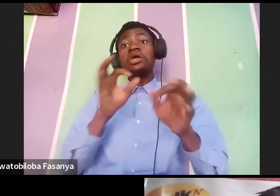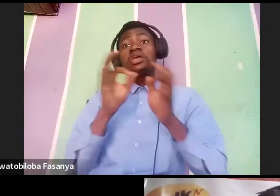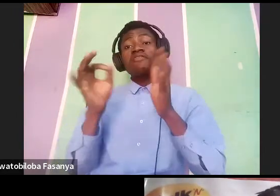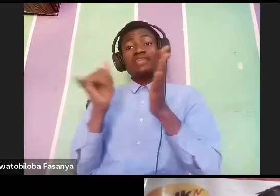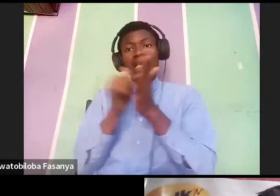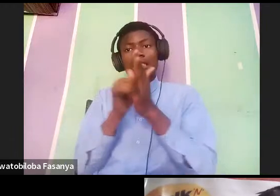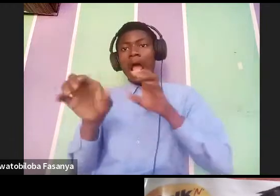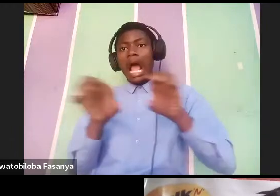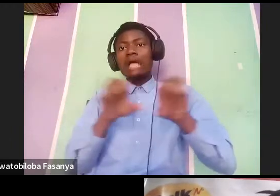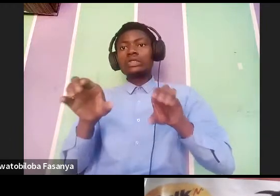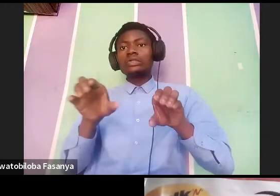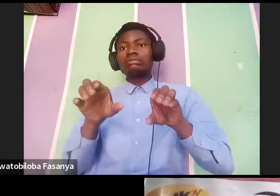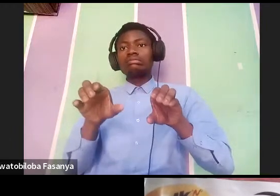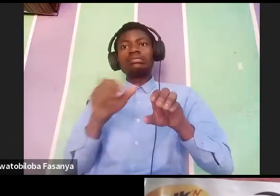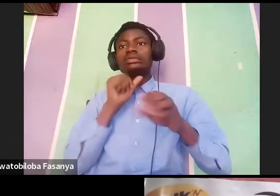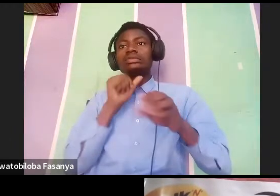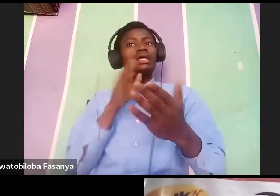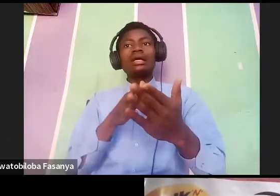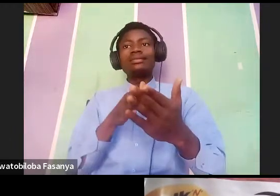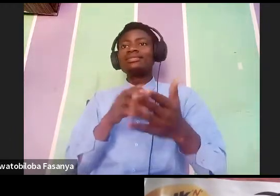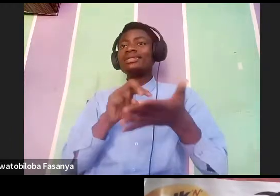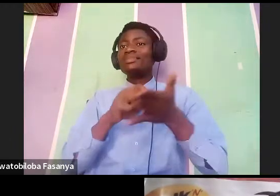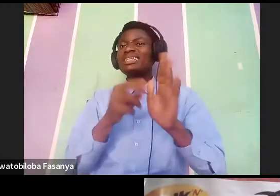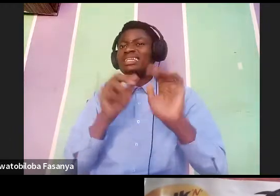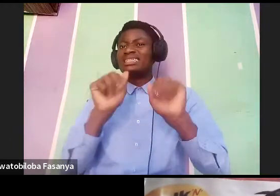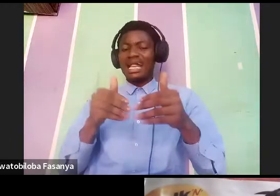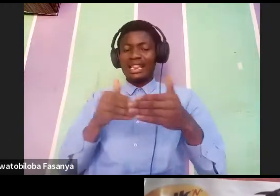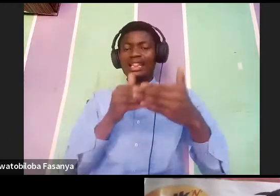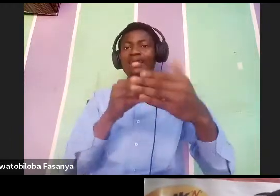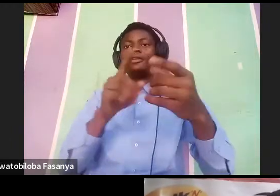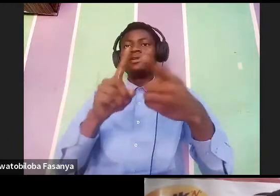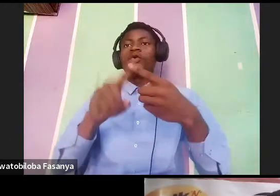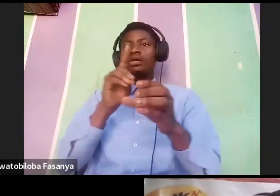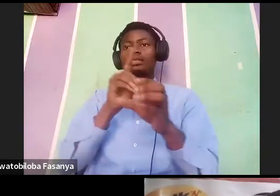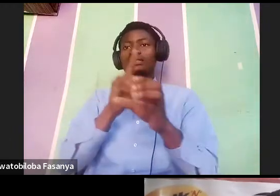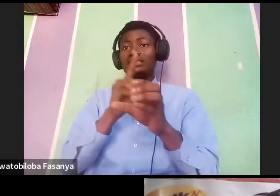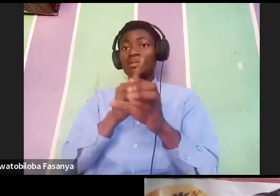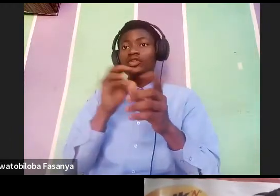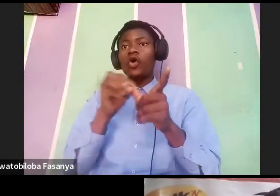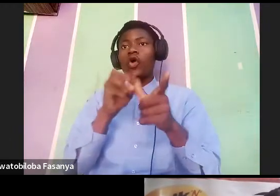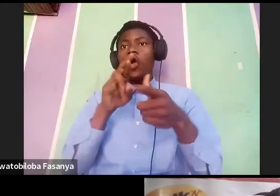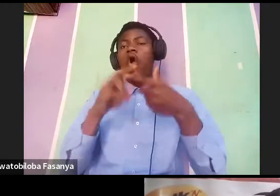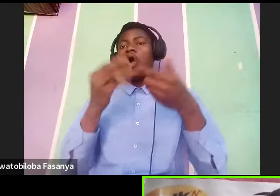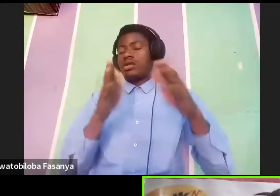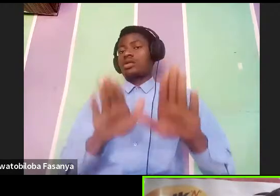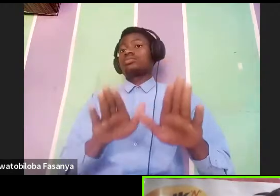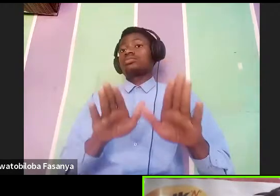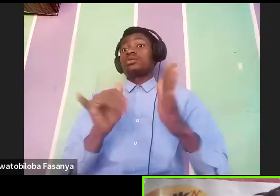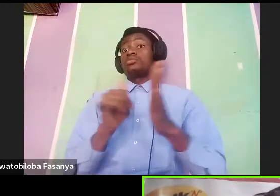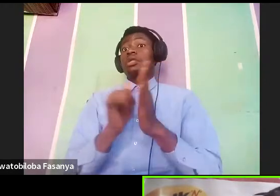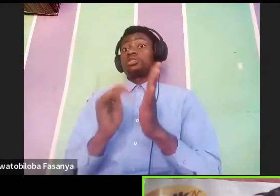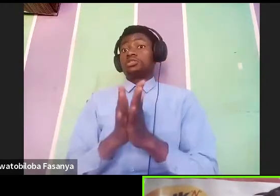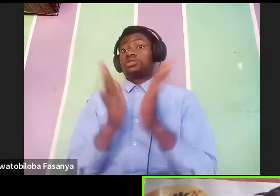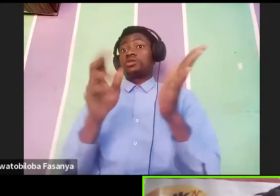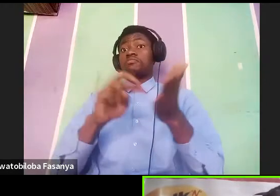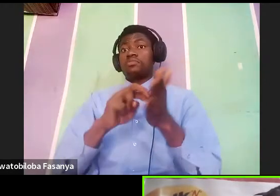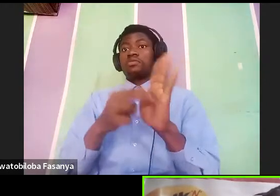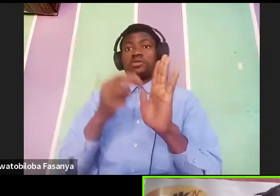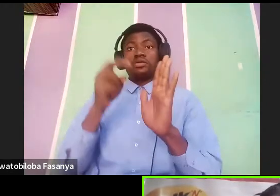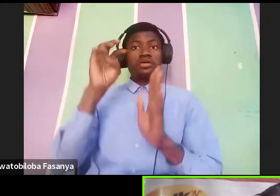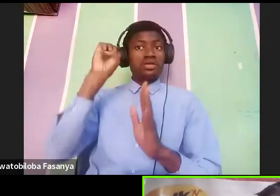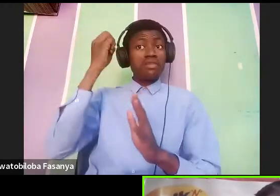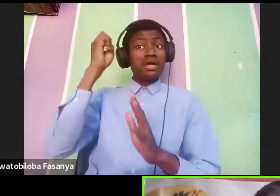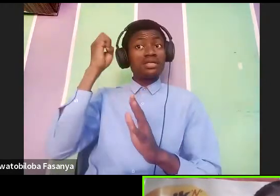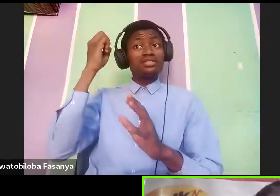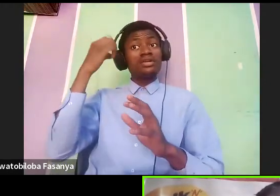permanent, or it could result in a death. So basically, that's emergency. Thank you, Dr. Toby. So for our audience, really, we're